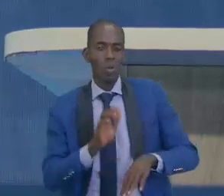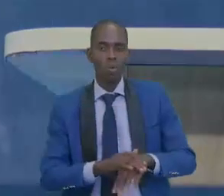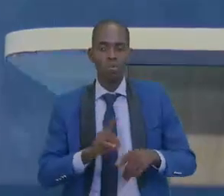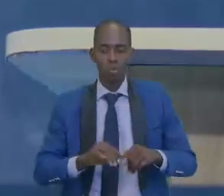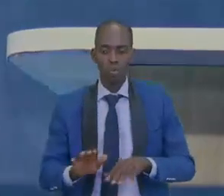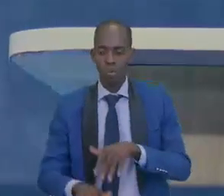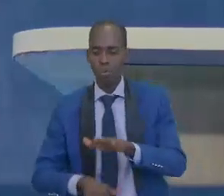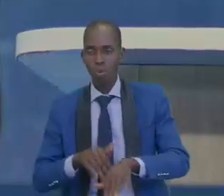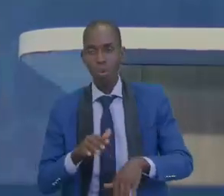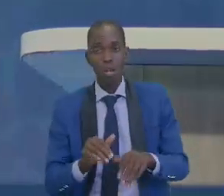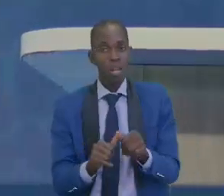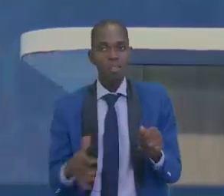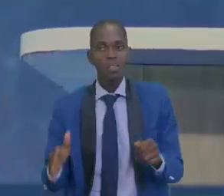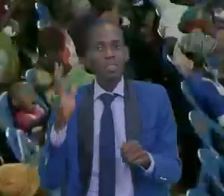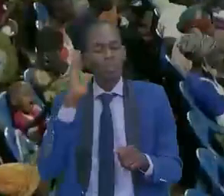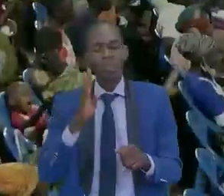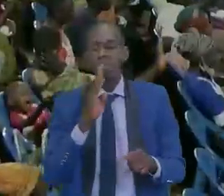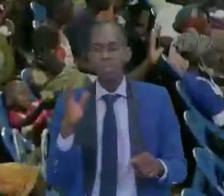everything will be gotten rid of.